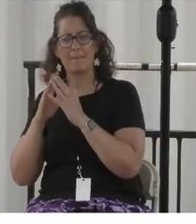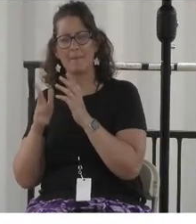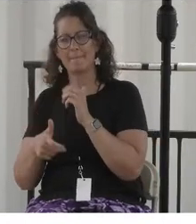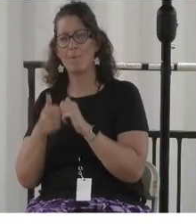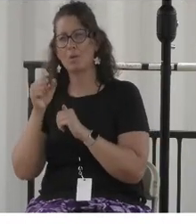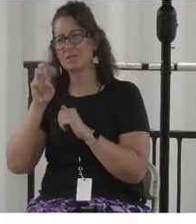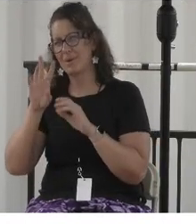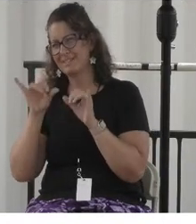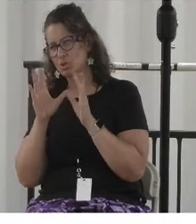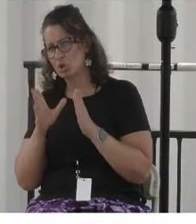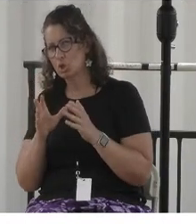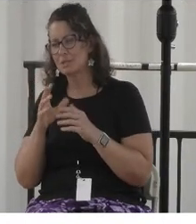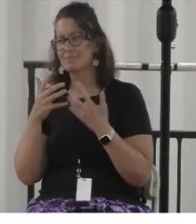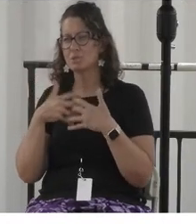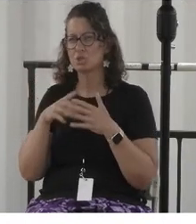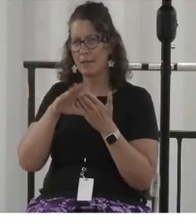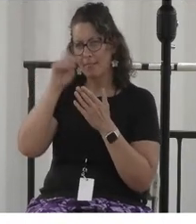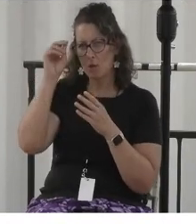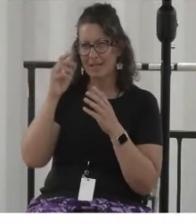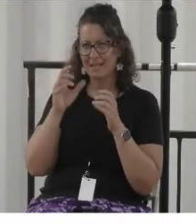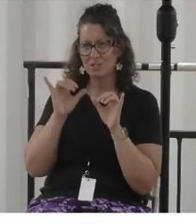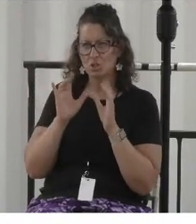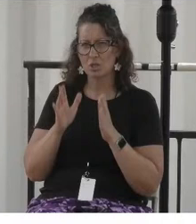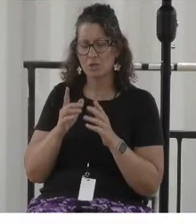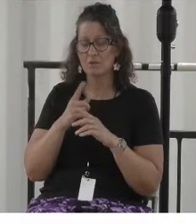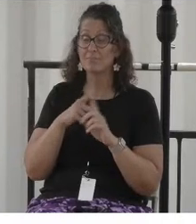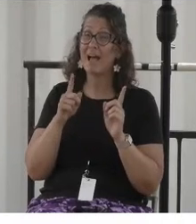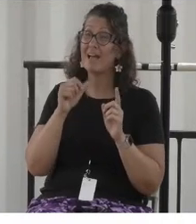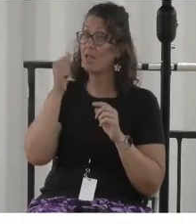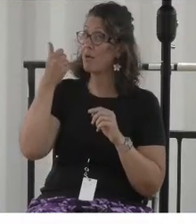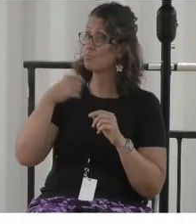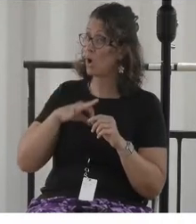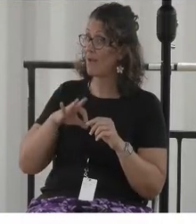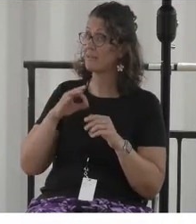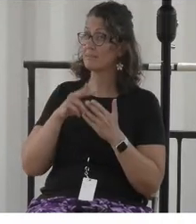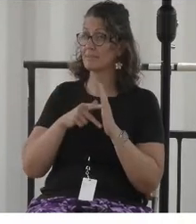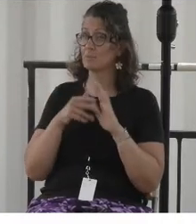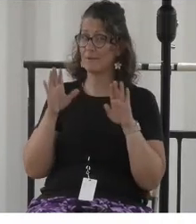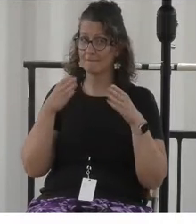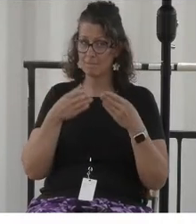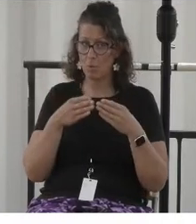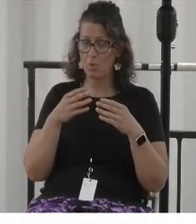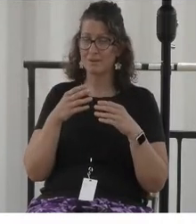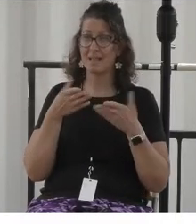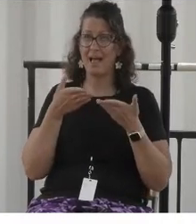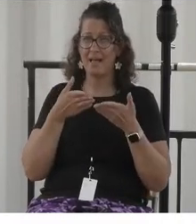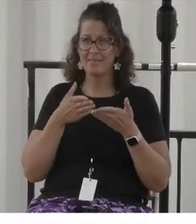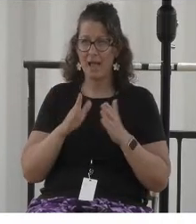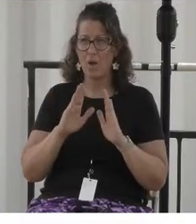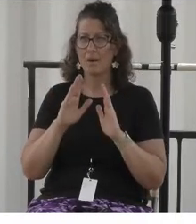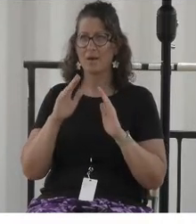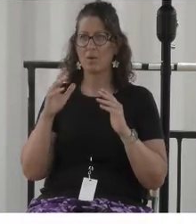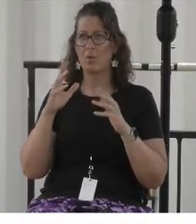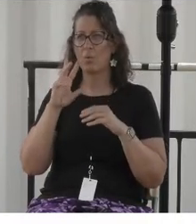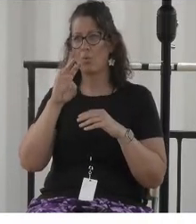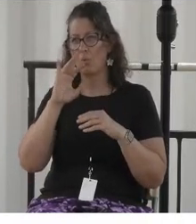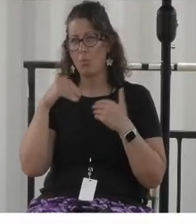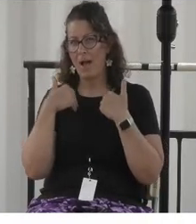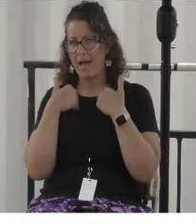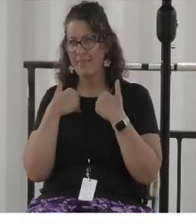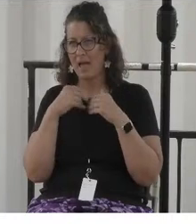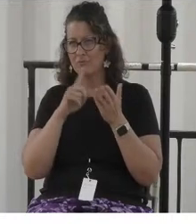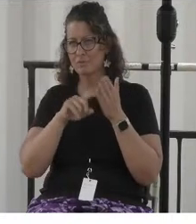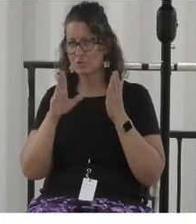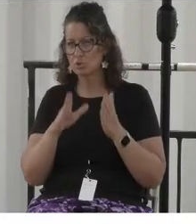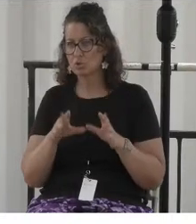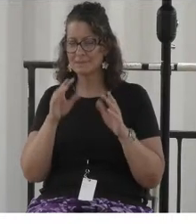engineers and machine learning engineers. But as a nonprofit, our focus is on enabling wildlife researchers across the globe to study and